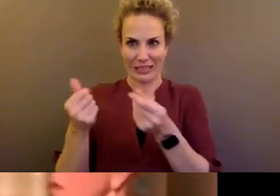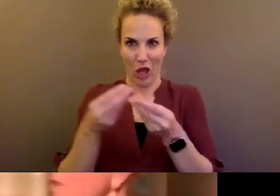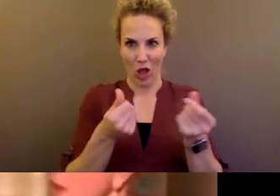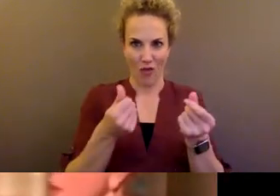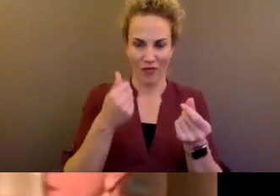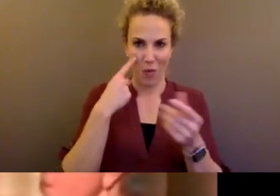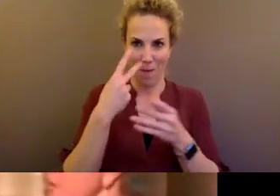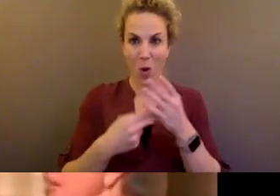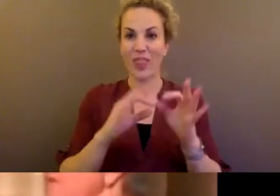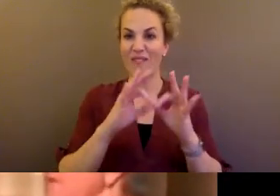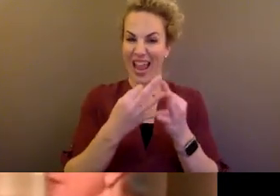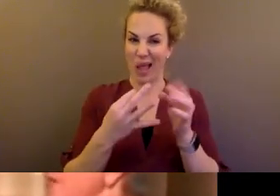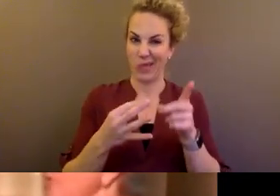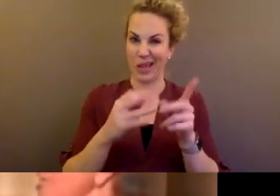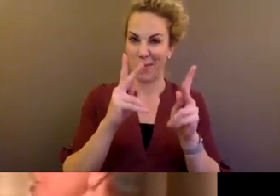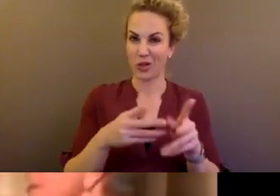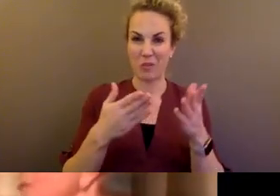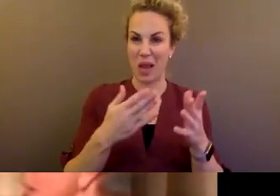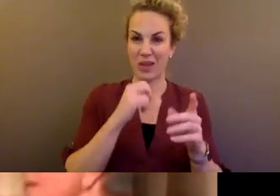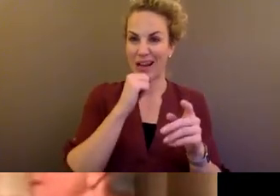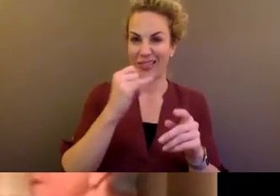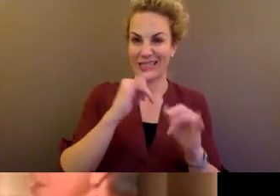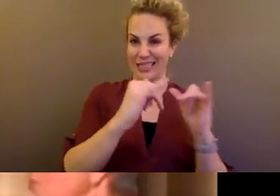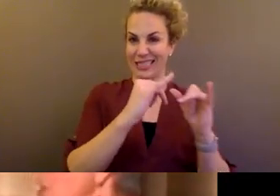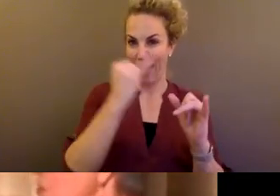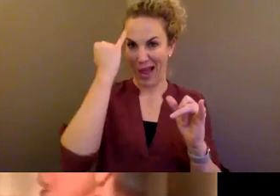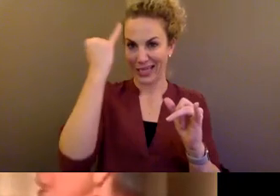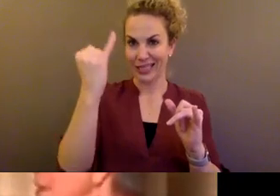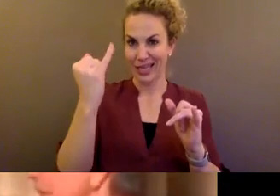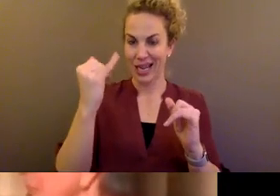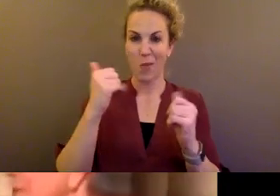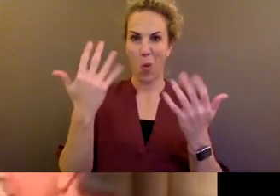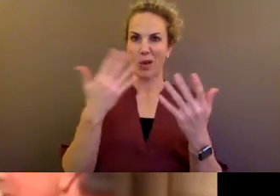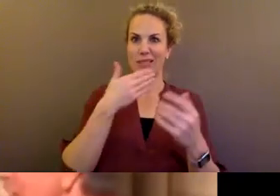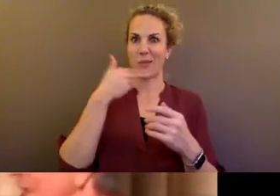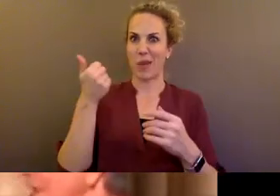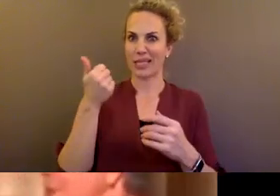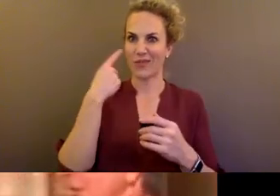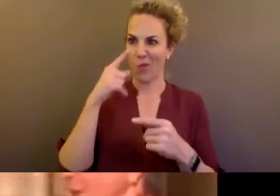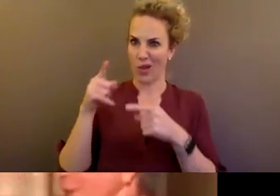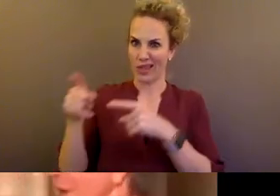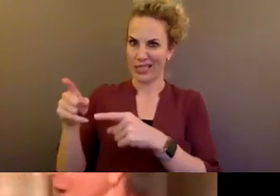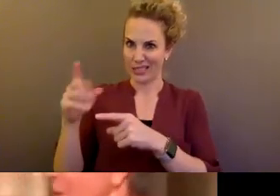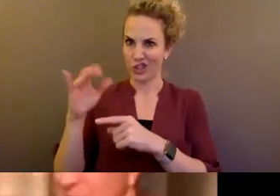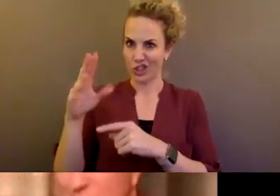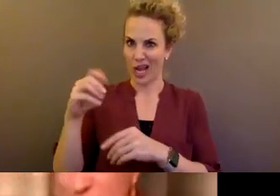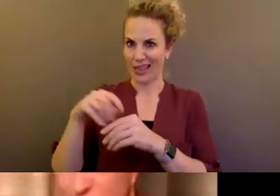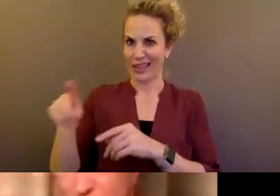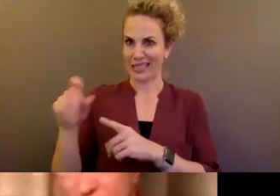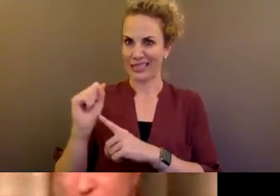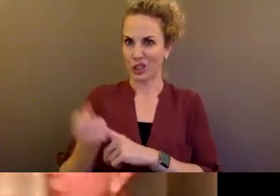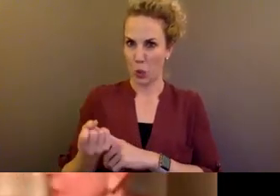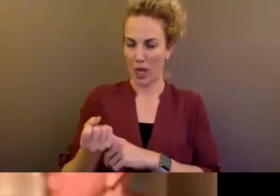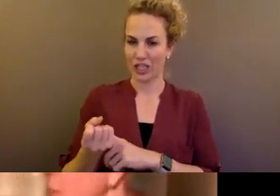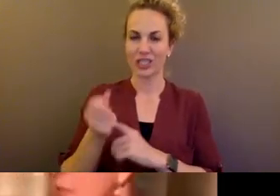so the family member may not have the same ideas you have about what would be the best thing for that child in a particular time or place.